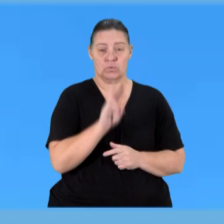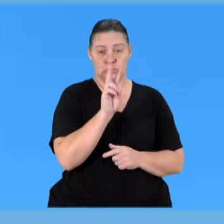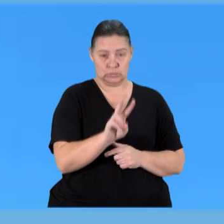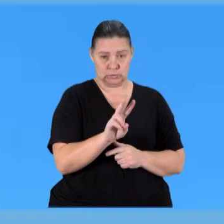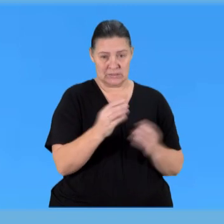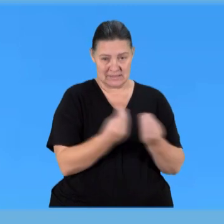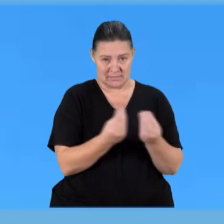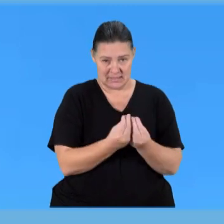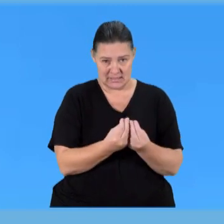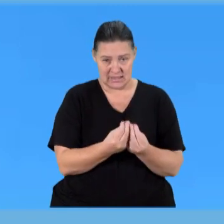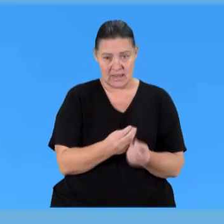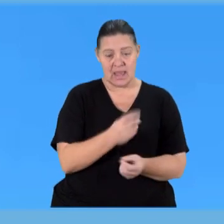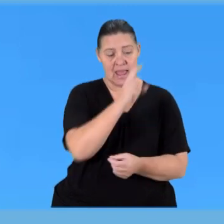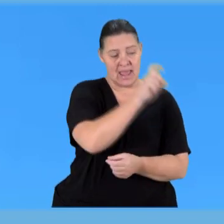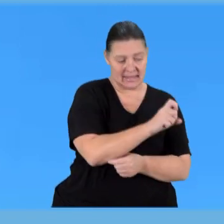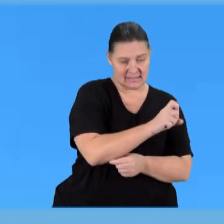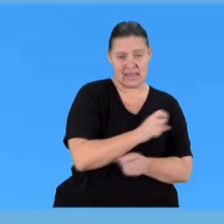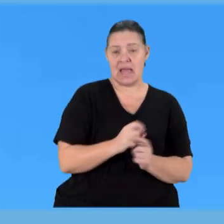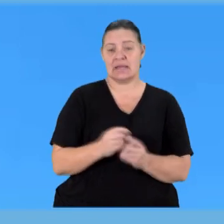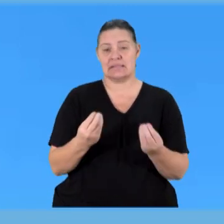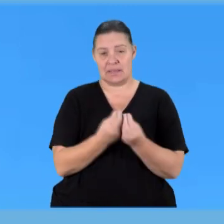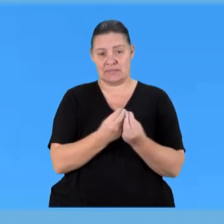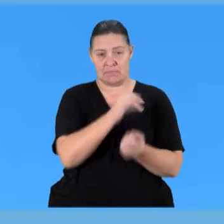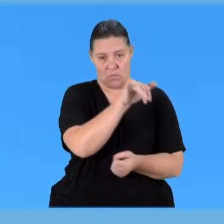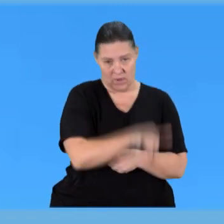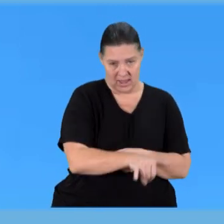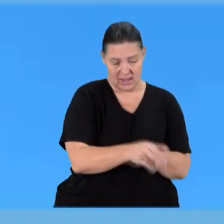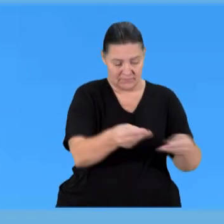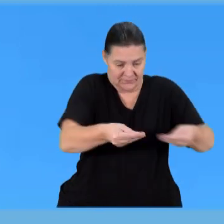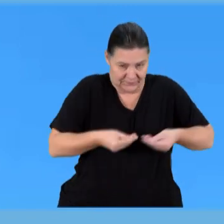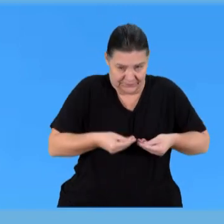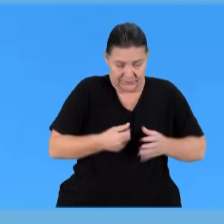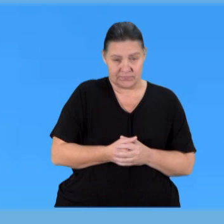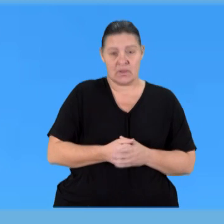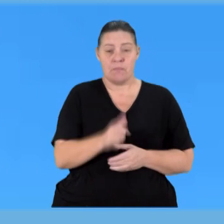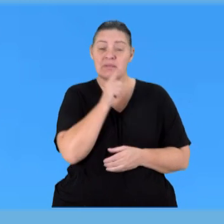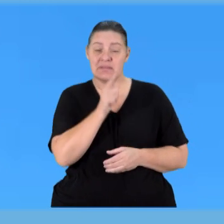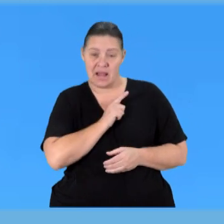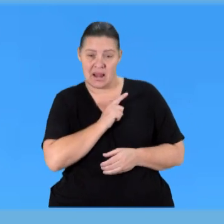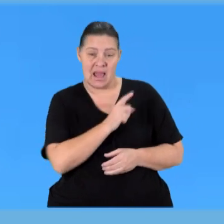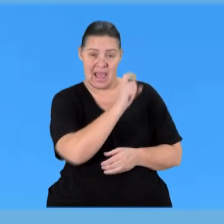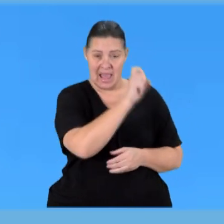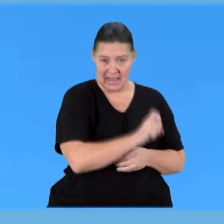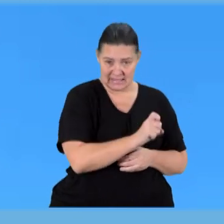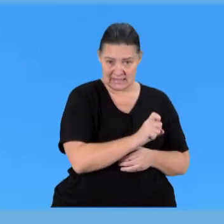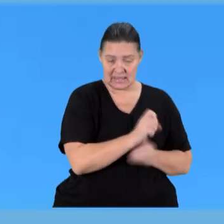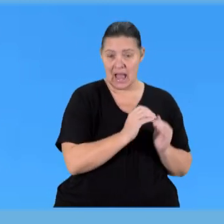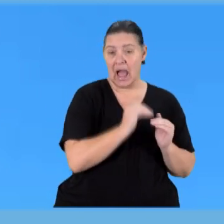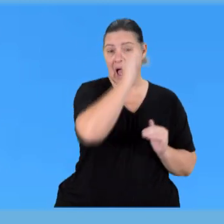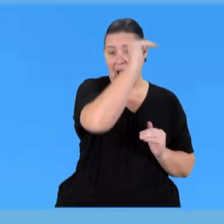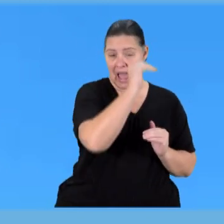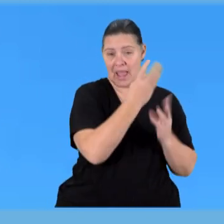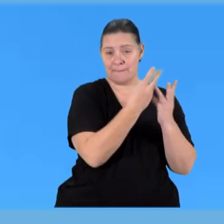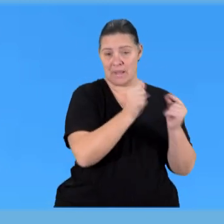that two substances, we have substance X and substance Y that are given to you. And we are told that X has a